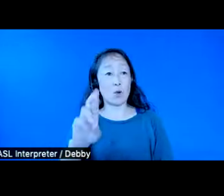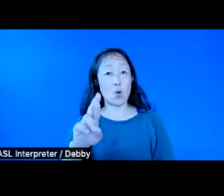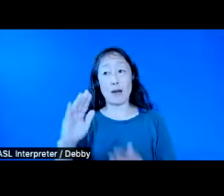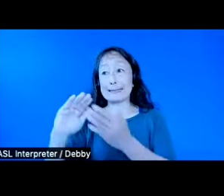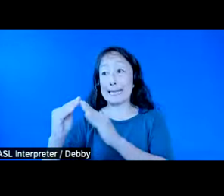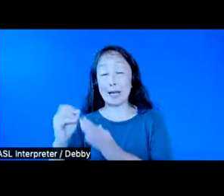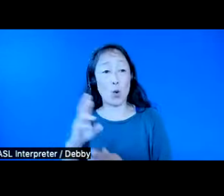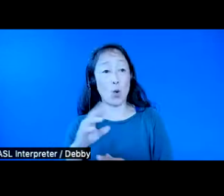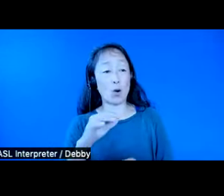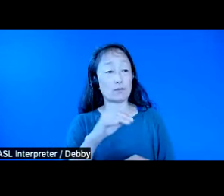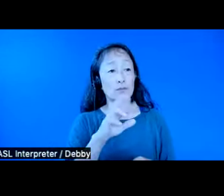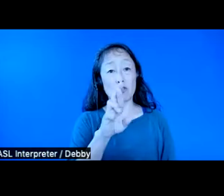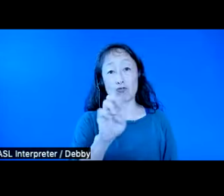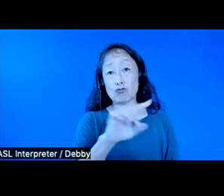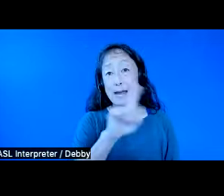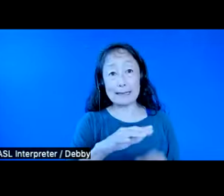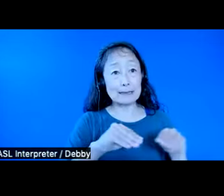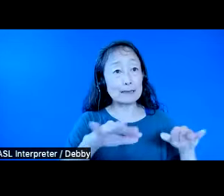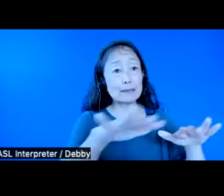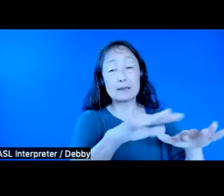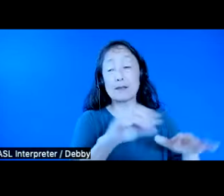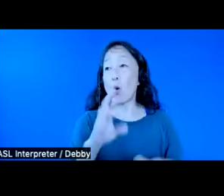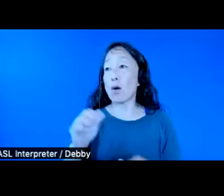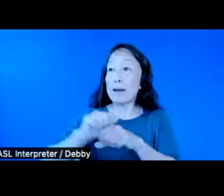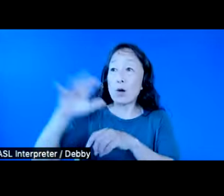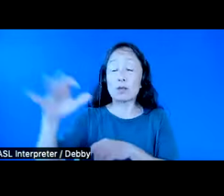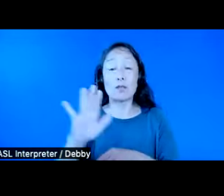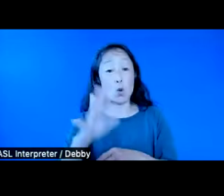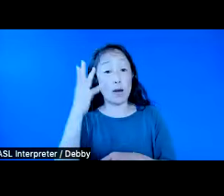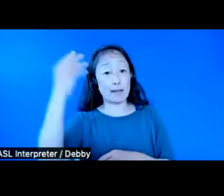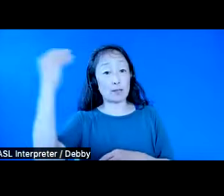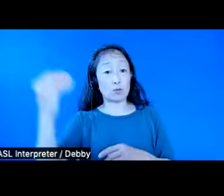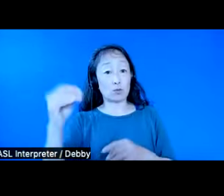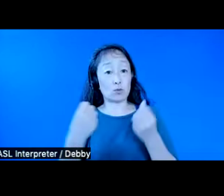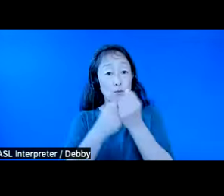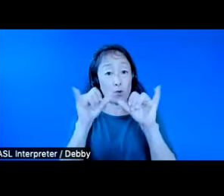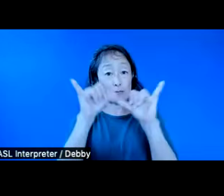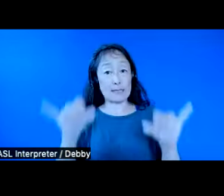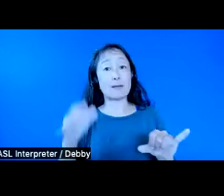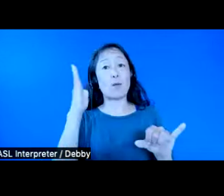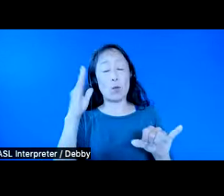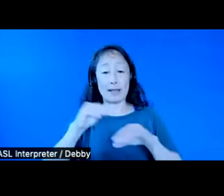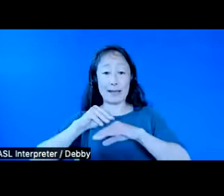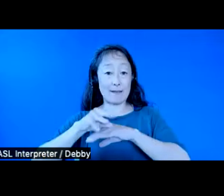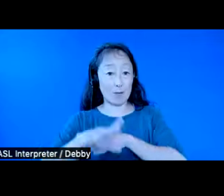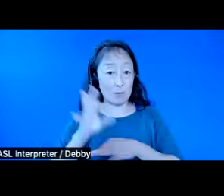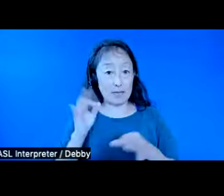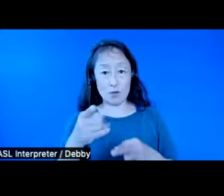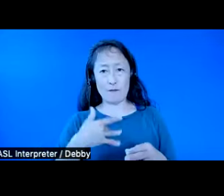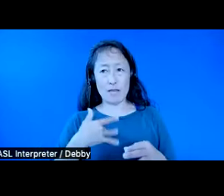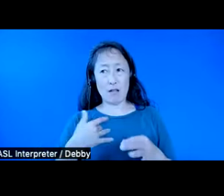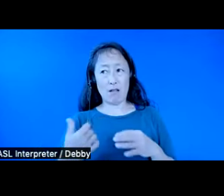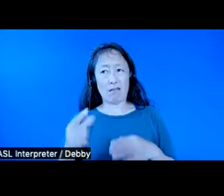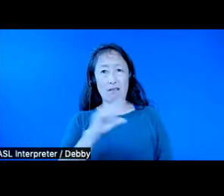mountains, your external support system is going to influence if you have guilt or self-blame. And that's huge. And